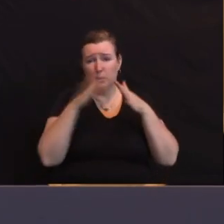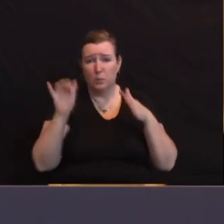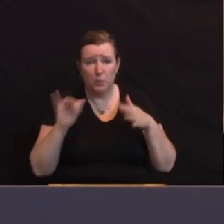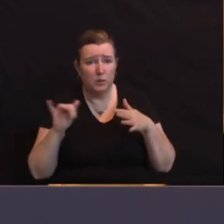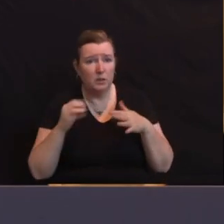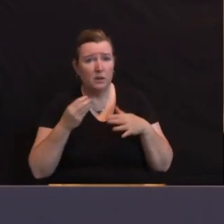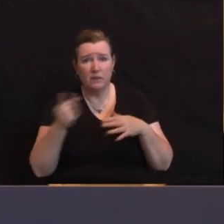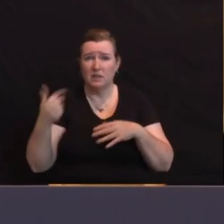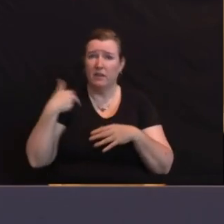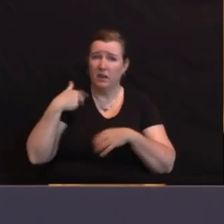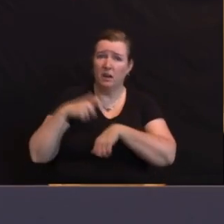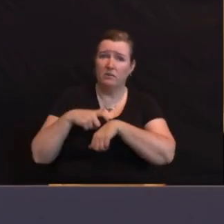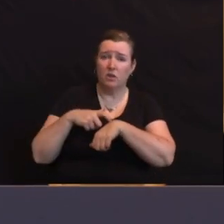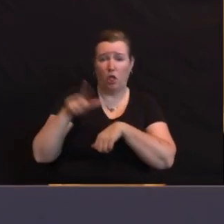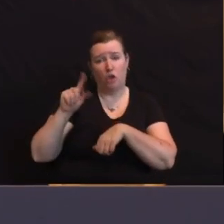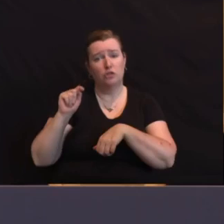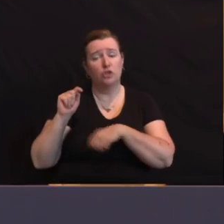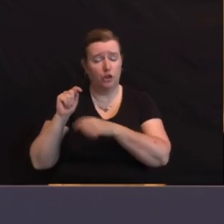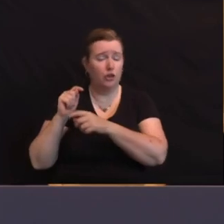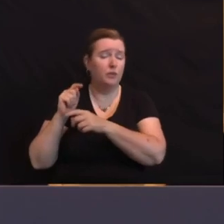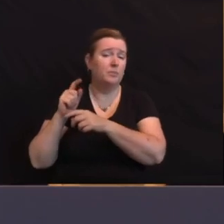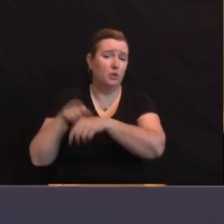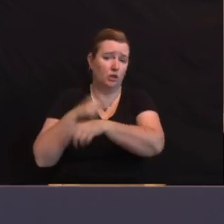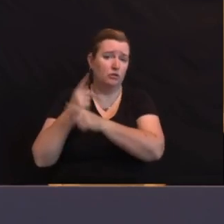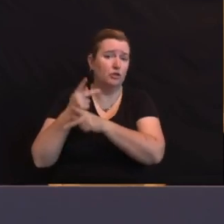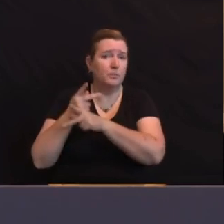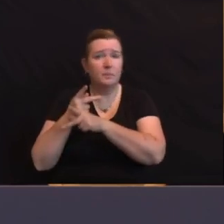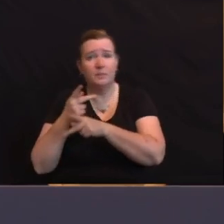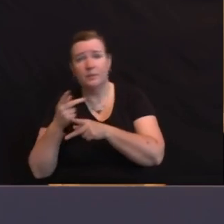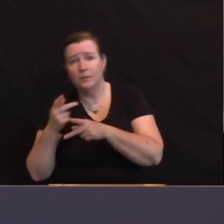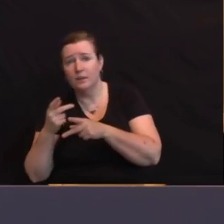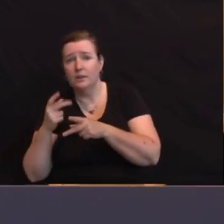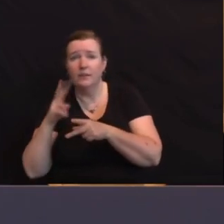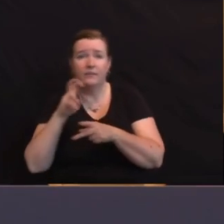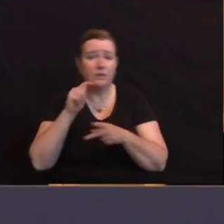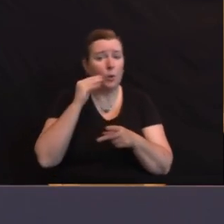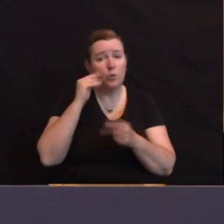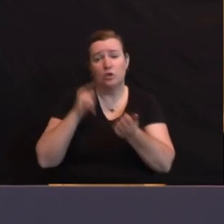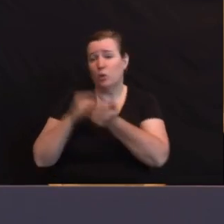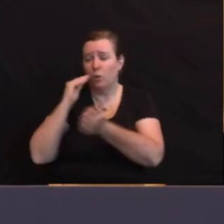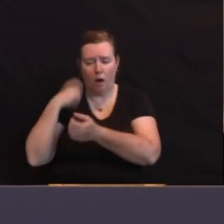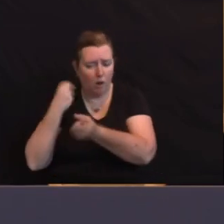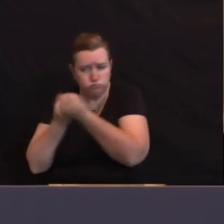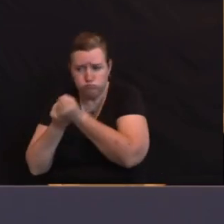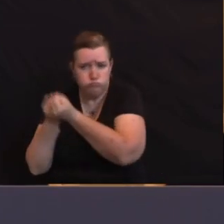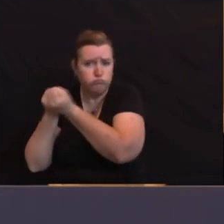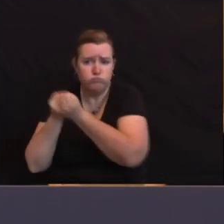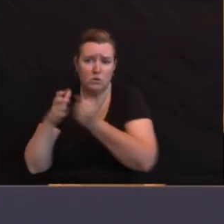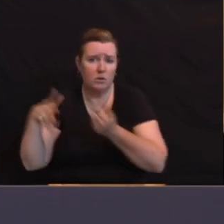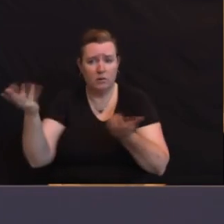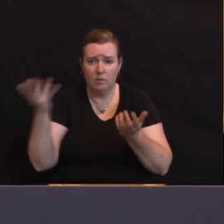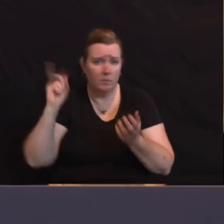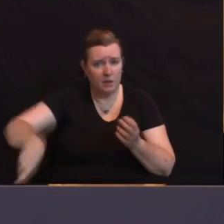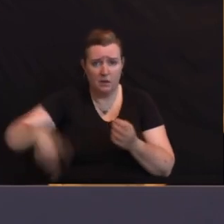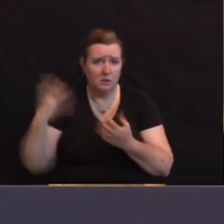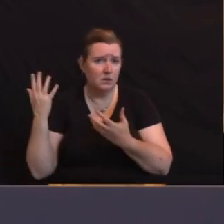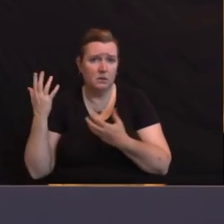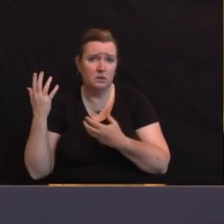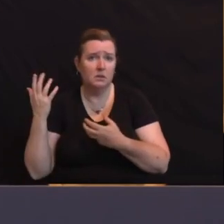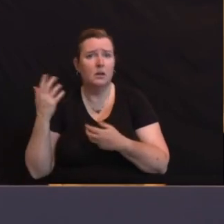our blessed veterans, we need to stand with at all costs. I'm not aware